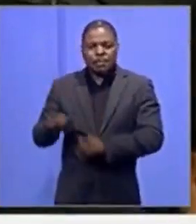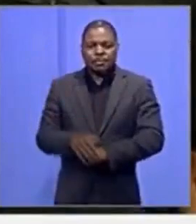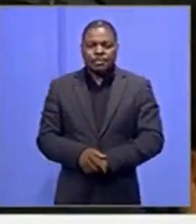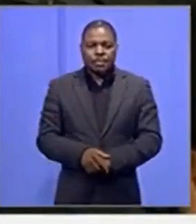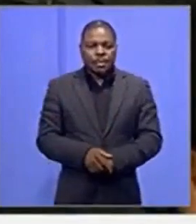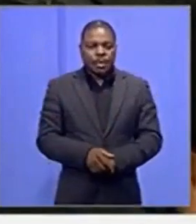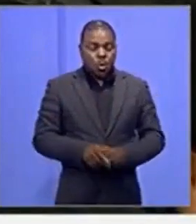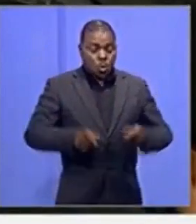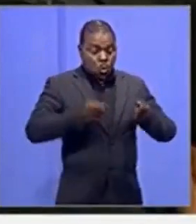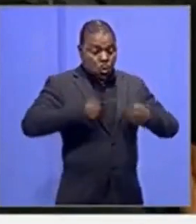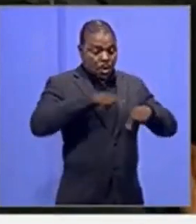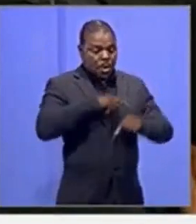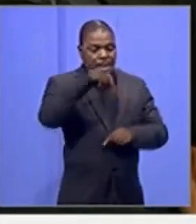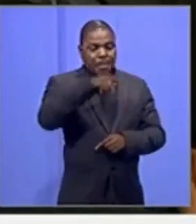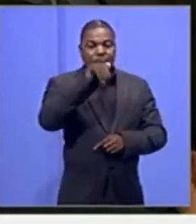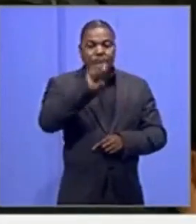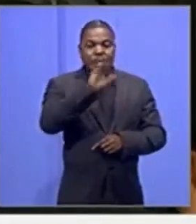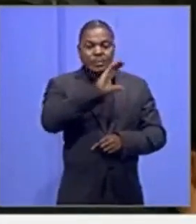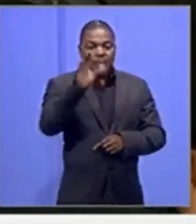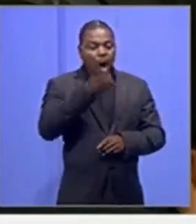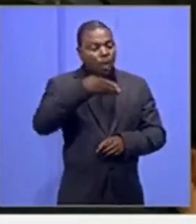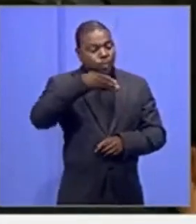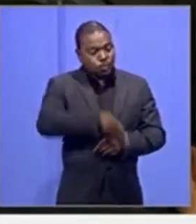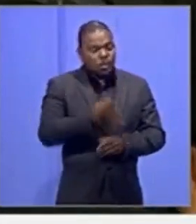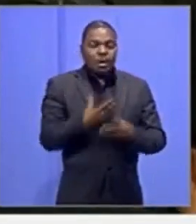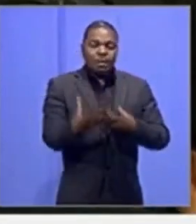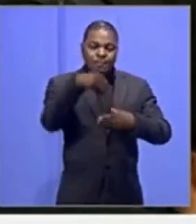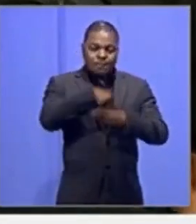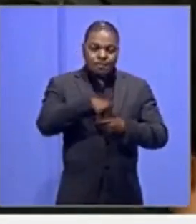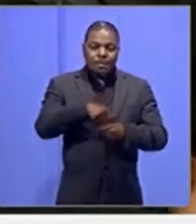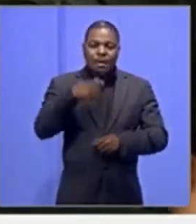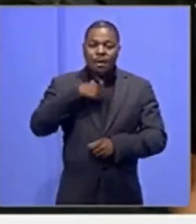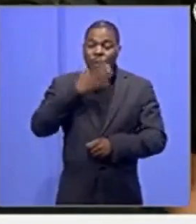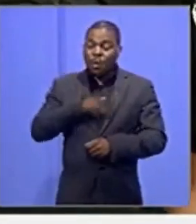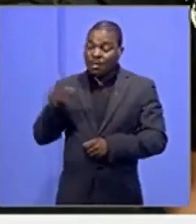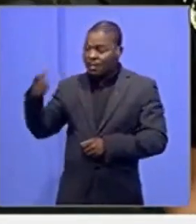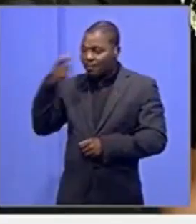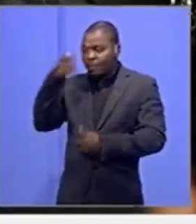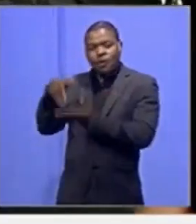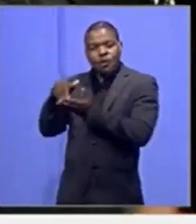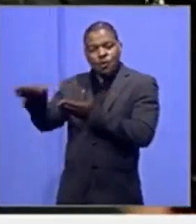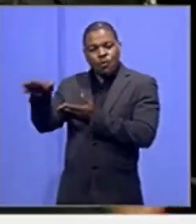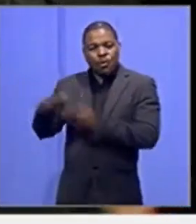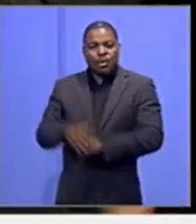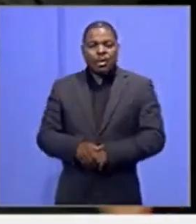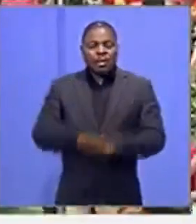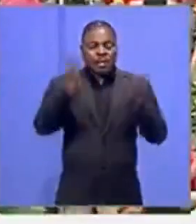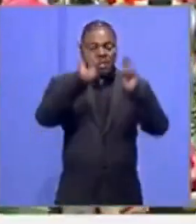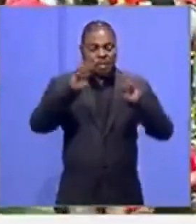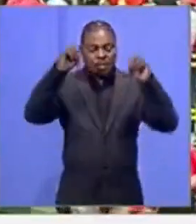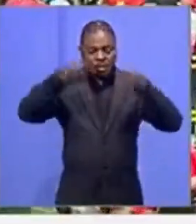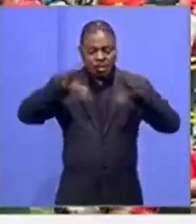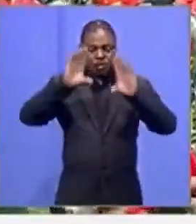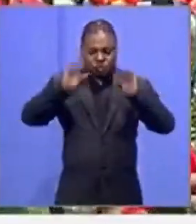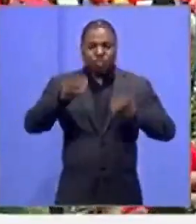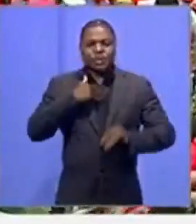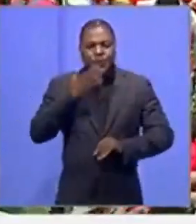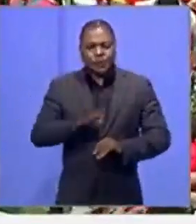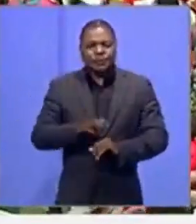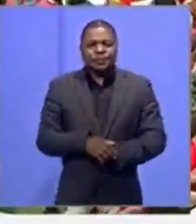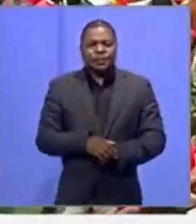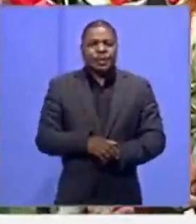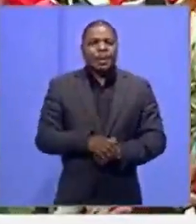as PAC, we are part of this. We want Ramaphosa to go. We want load shedding to end. Palo ya maloko